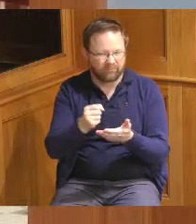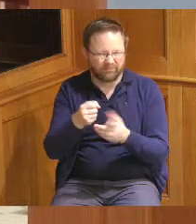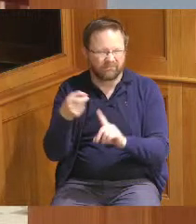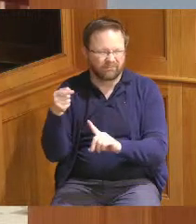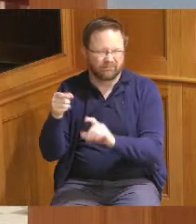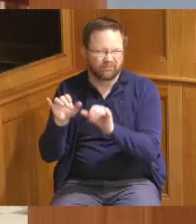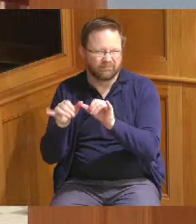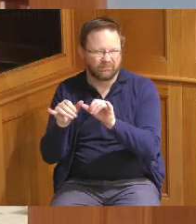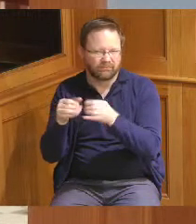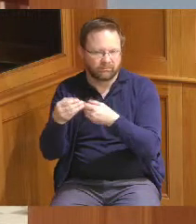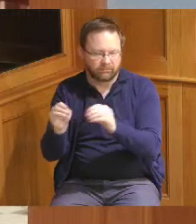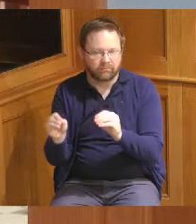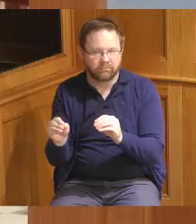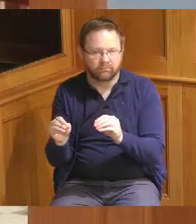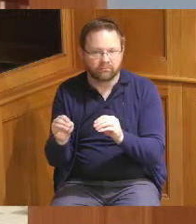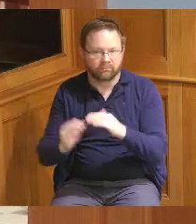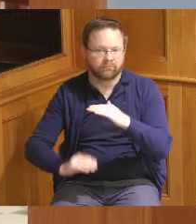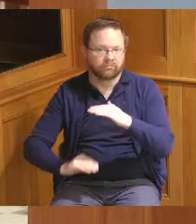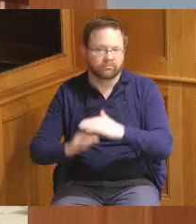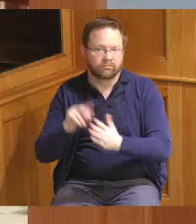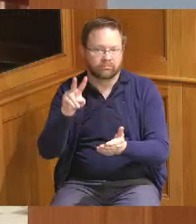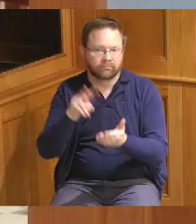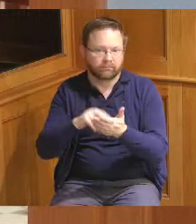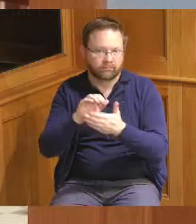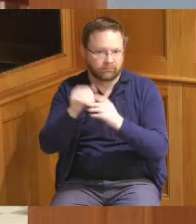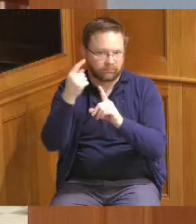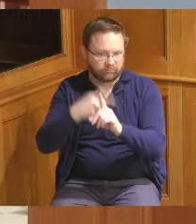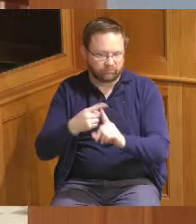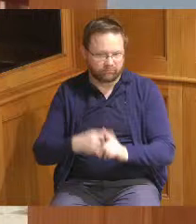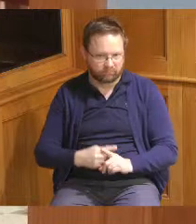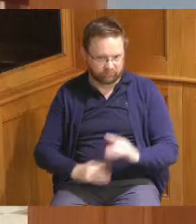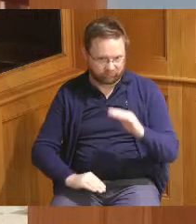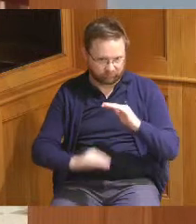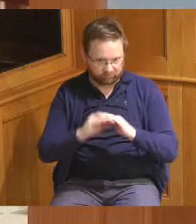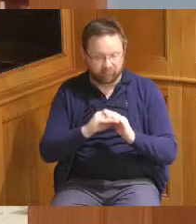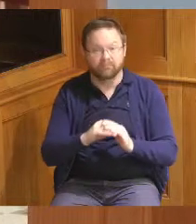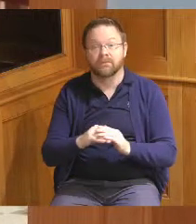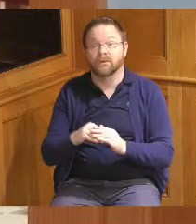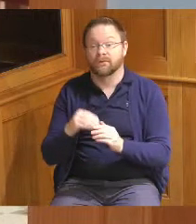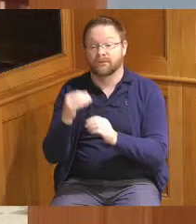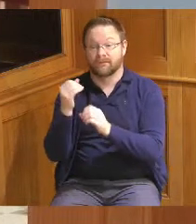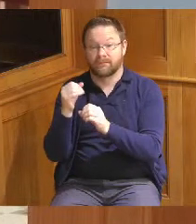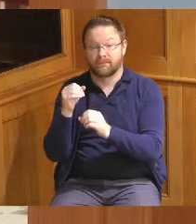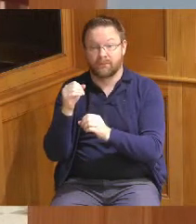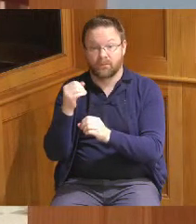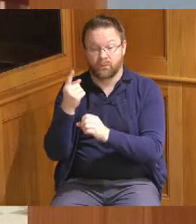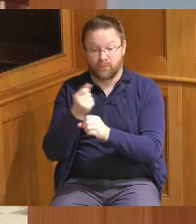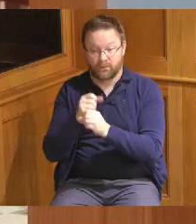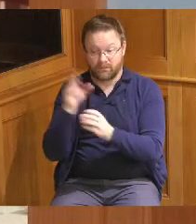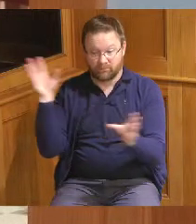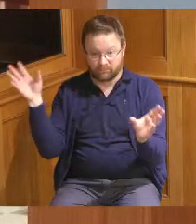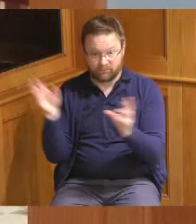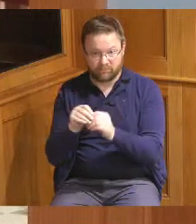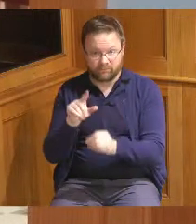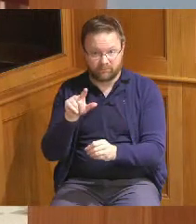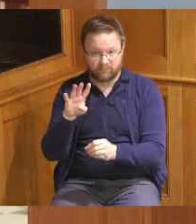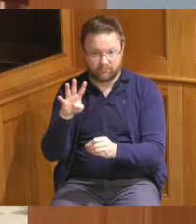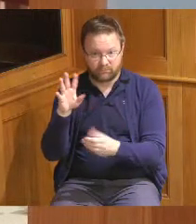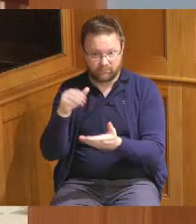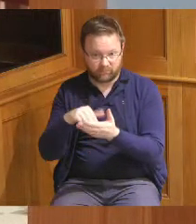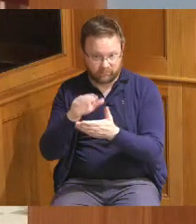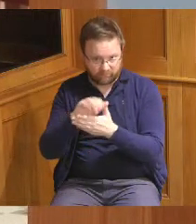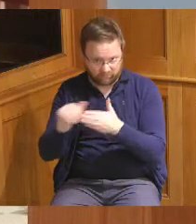office, not to exceed $2,000 per month and $24,000 per year. Item 5